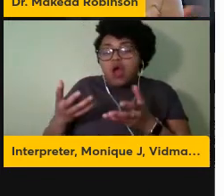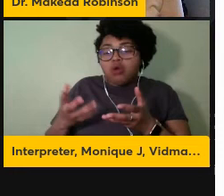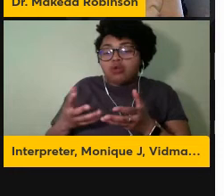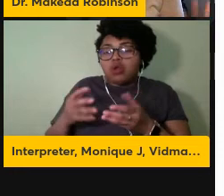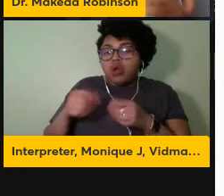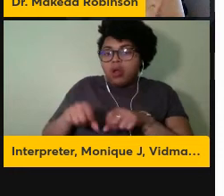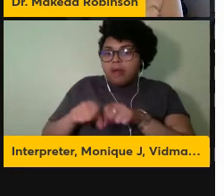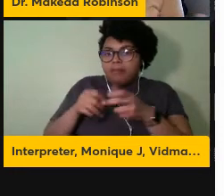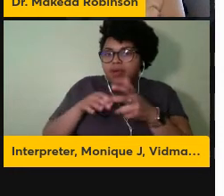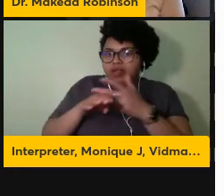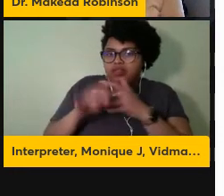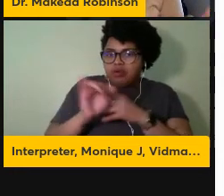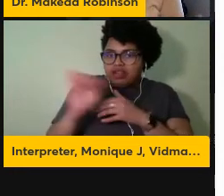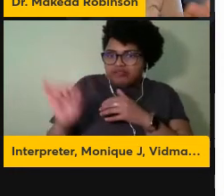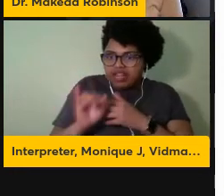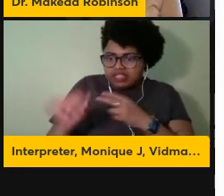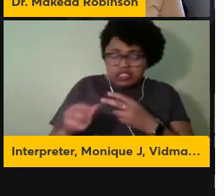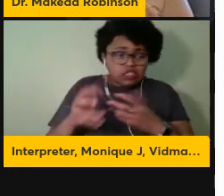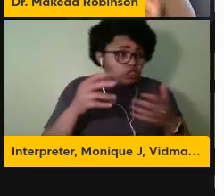infected and are now being